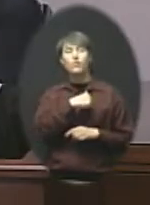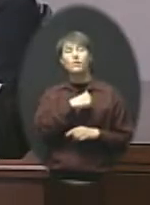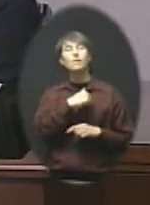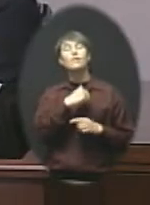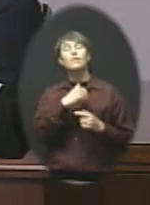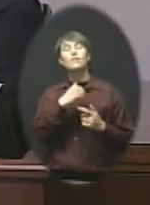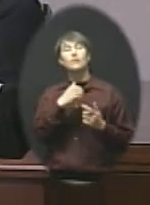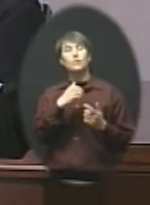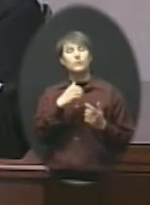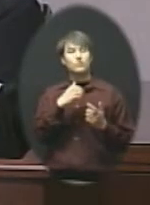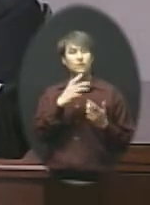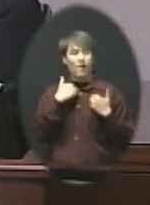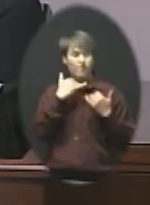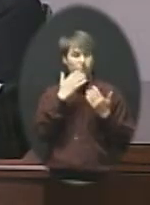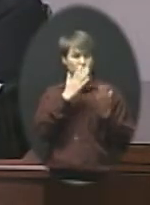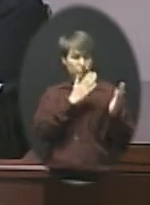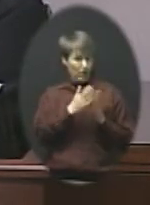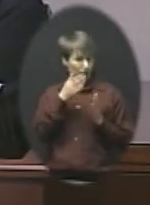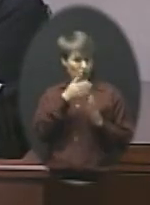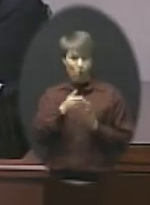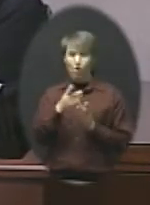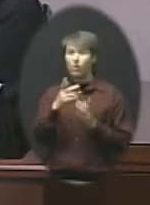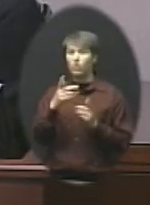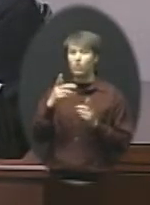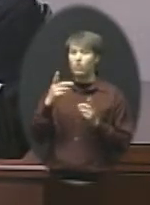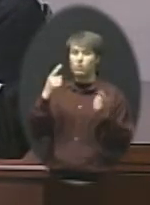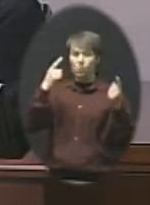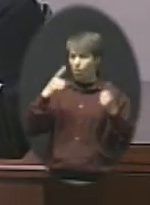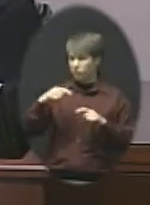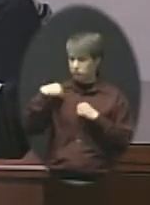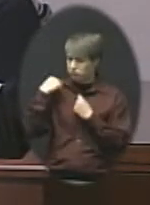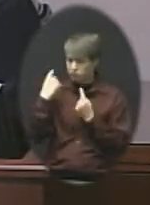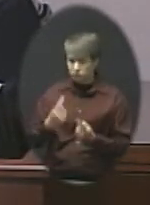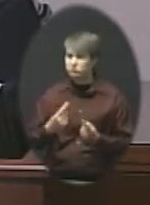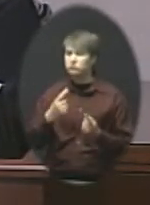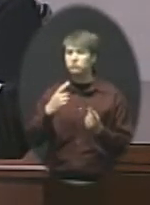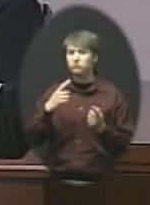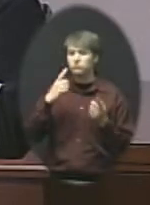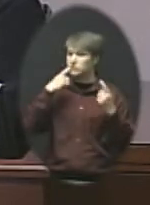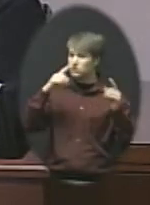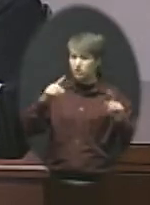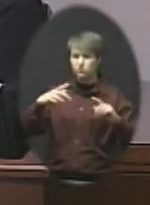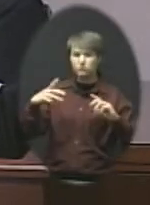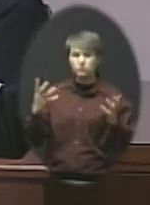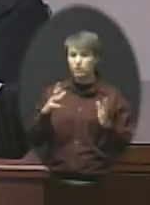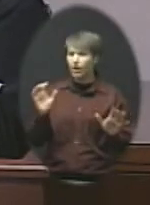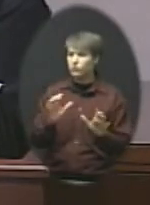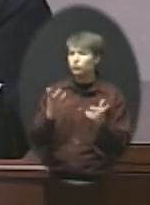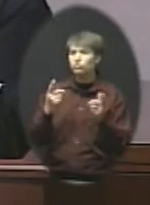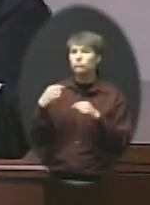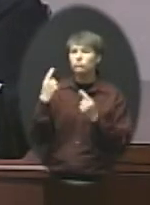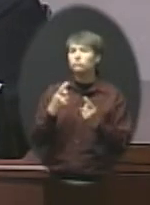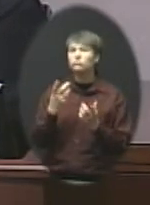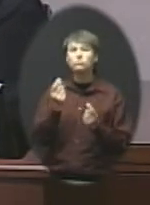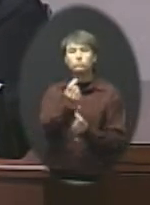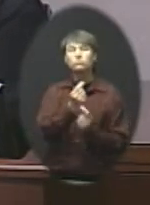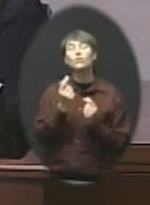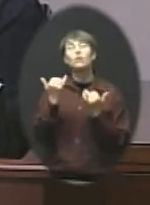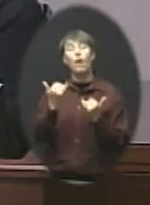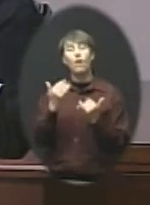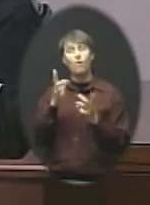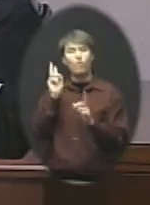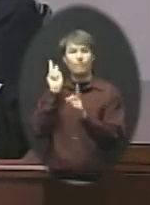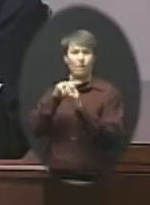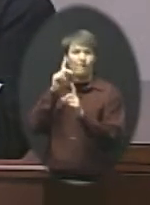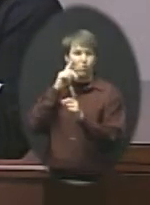where we've come with the plan that we had then, what actions and success have we had. And so this is now filing